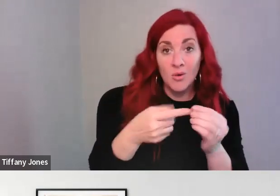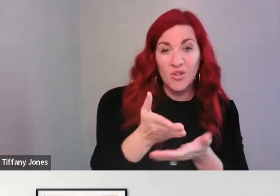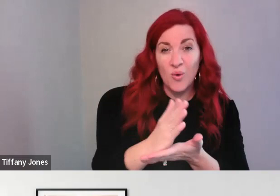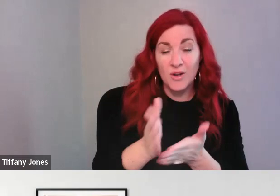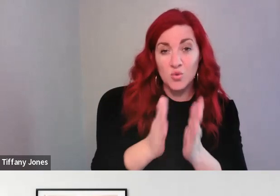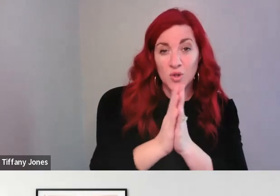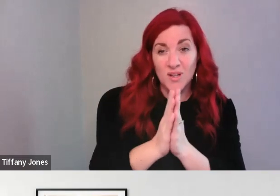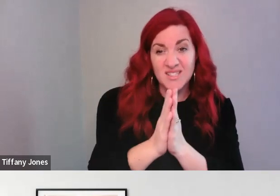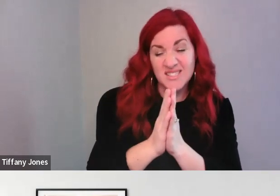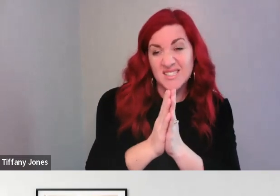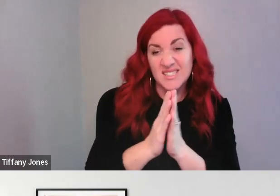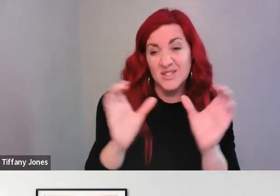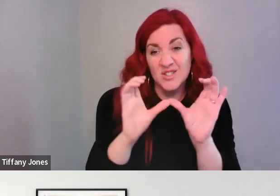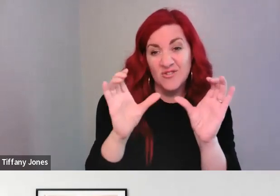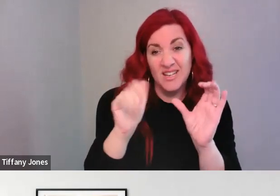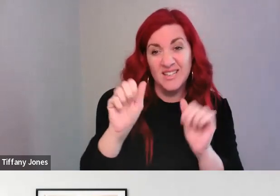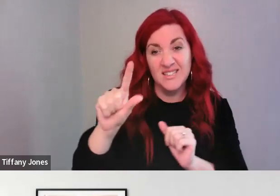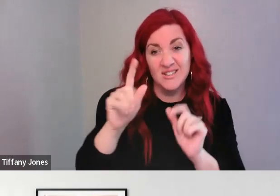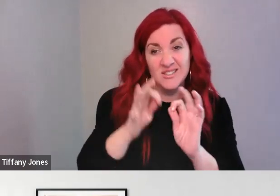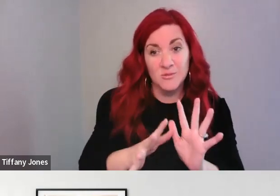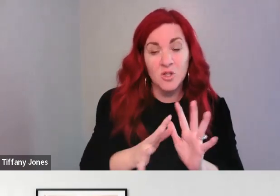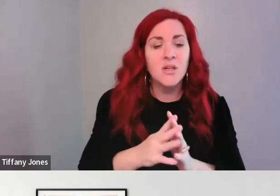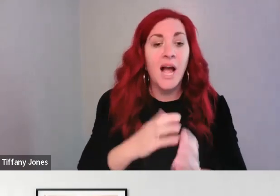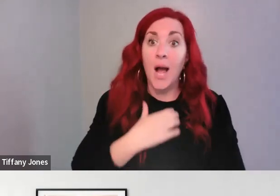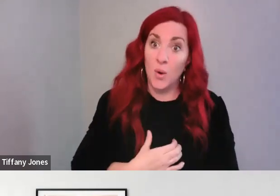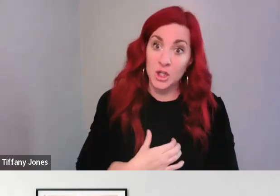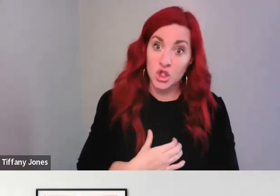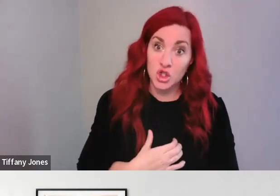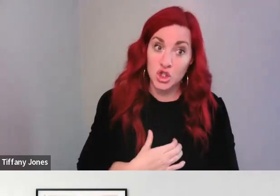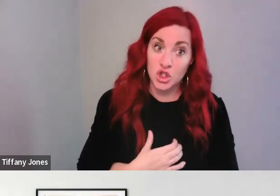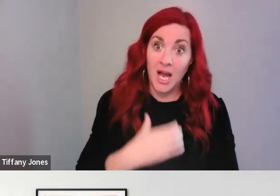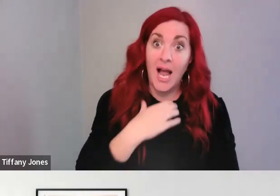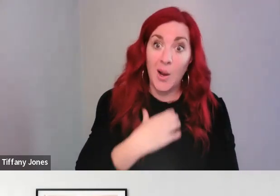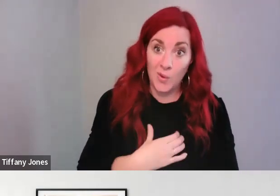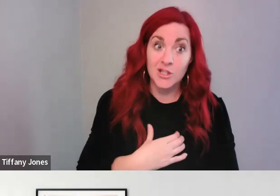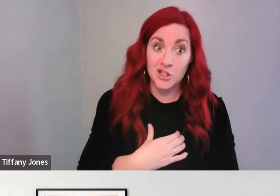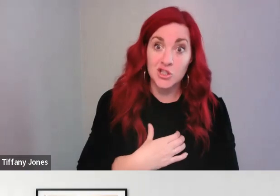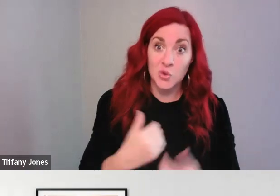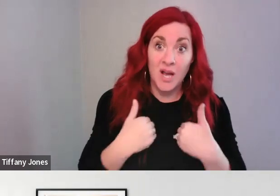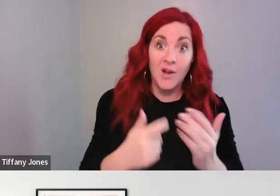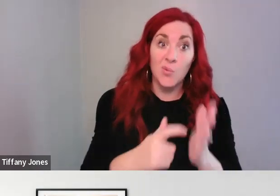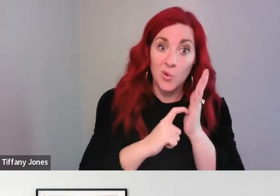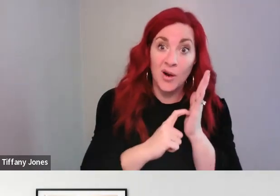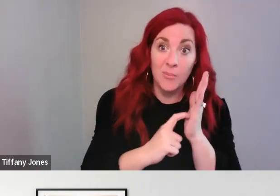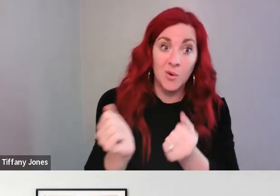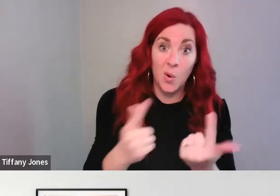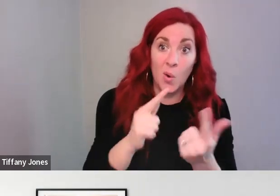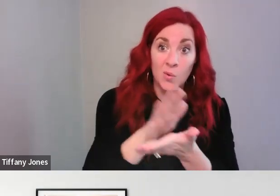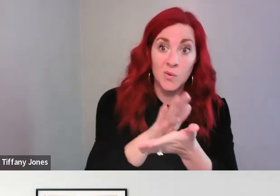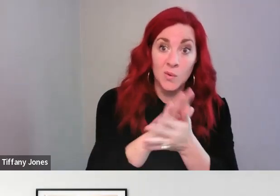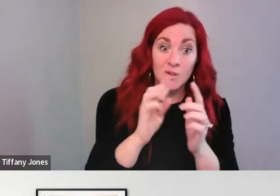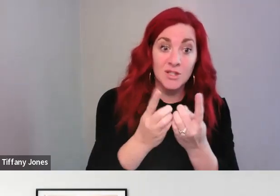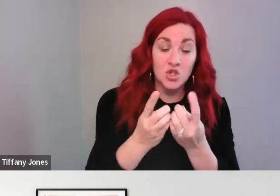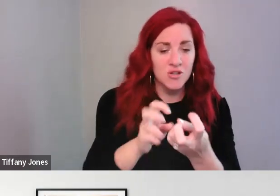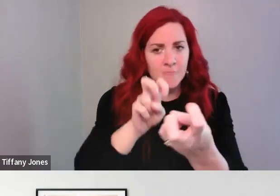request that. It's really, and I wish it was, I wish there was a requirement that every school district sat